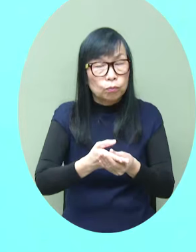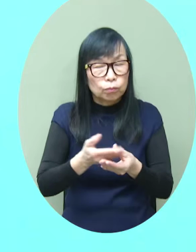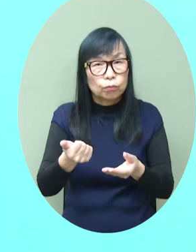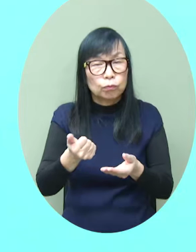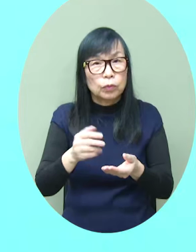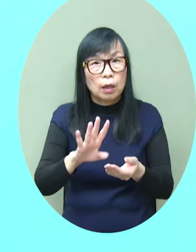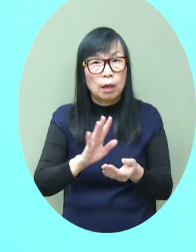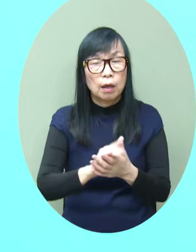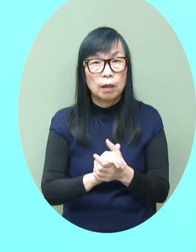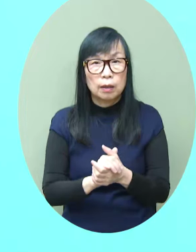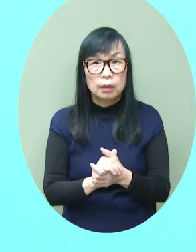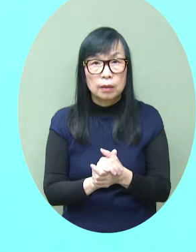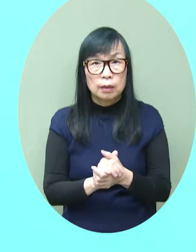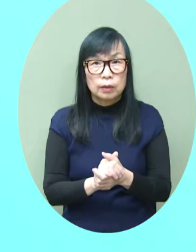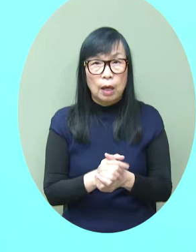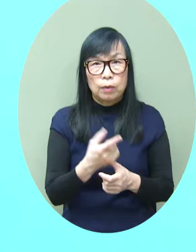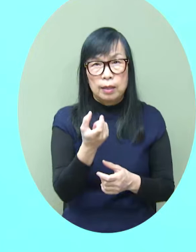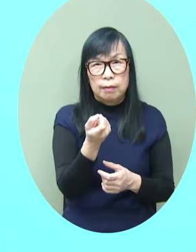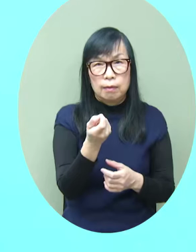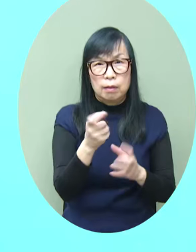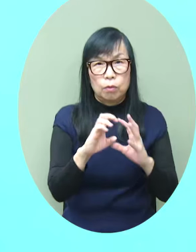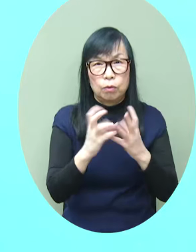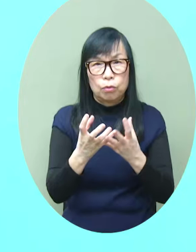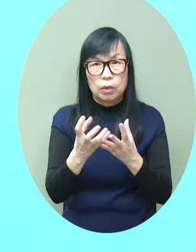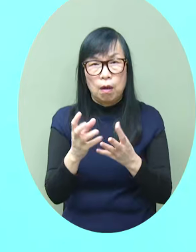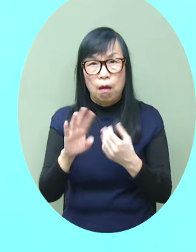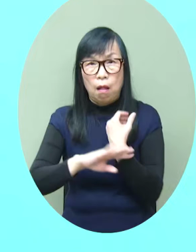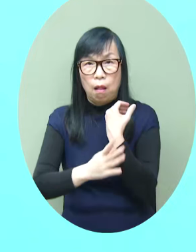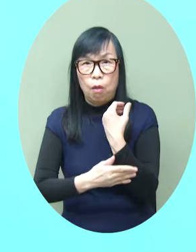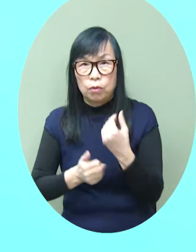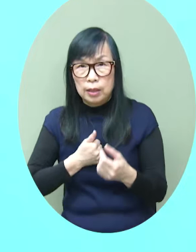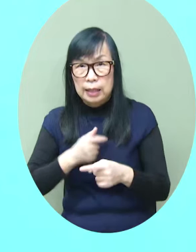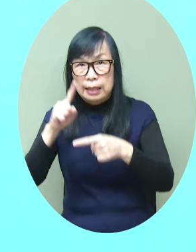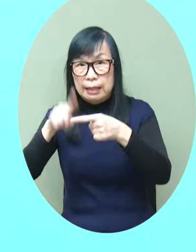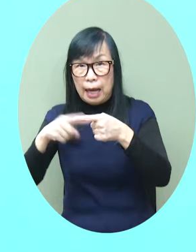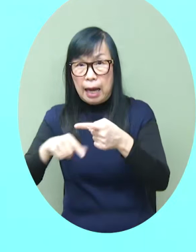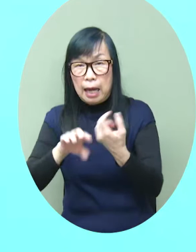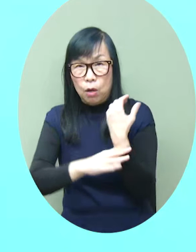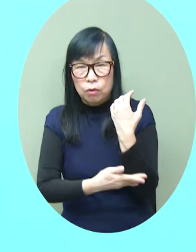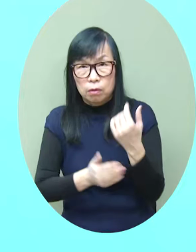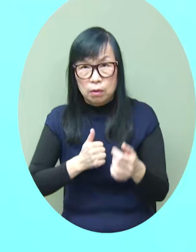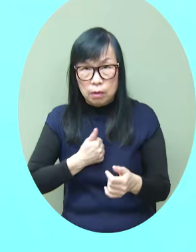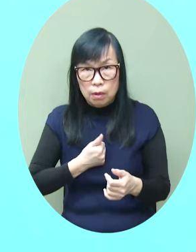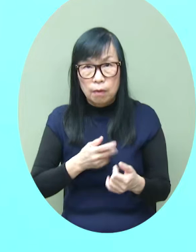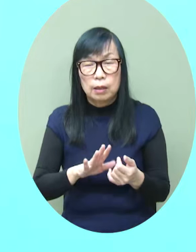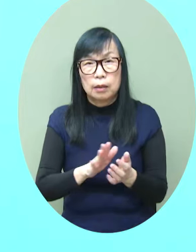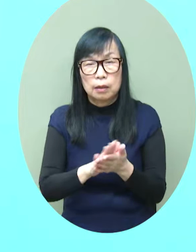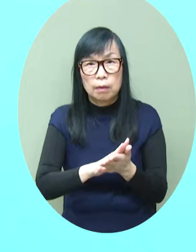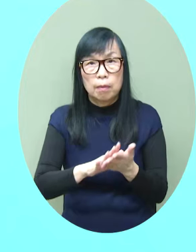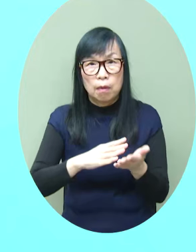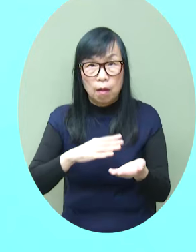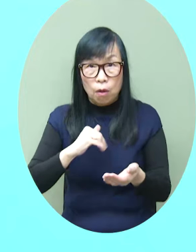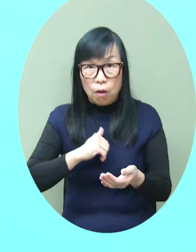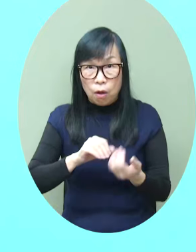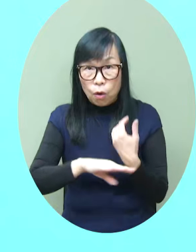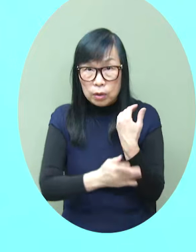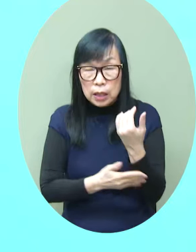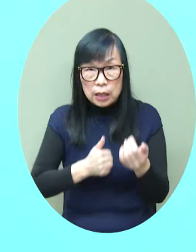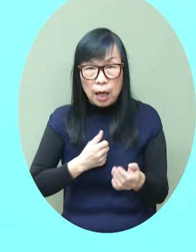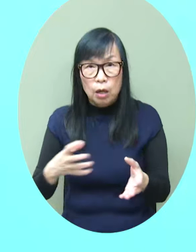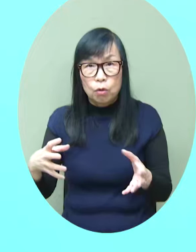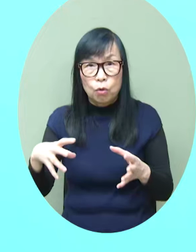small group of lawyers, barristers and solicitors together. Secondly, is to enhance the management, the